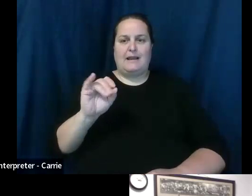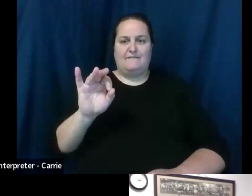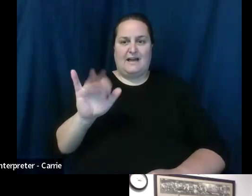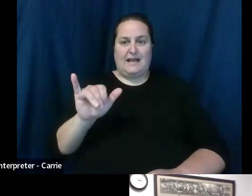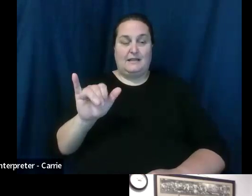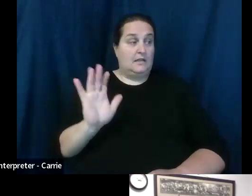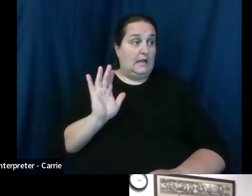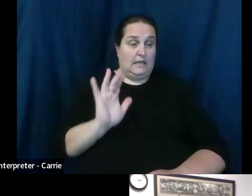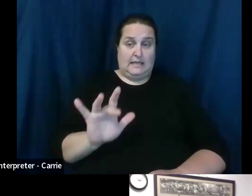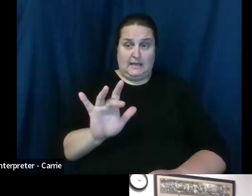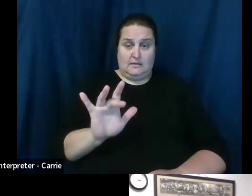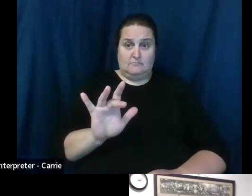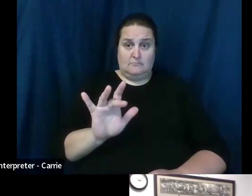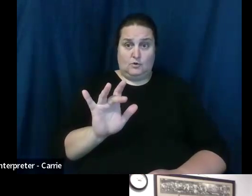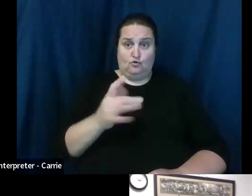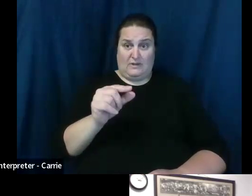it'll take you back to that page.